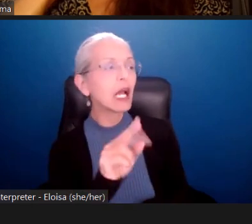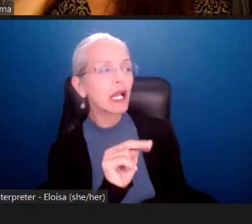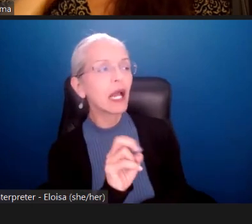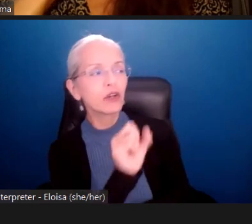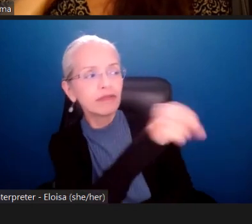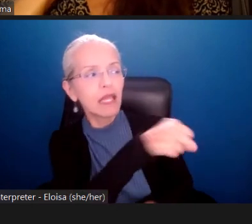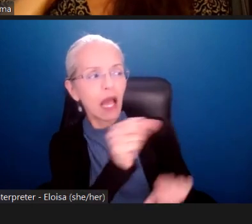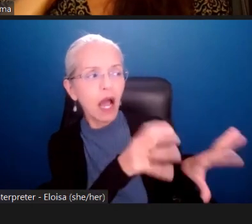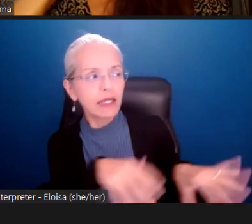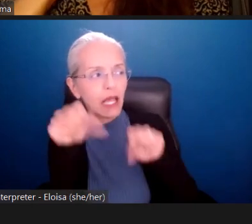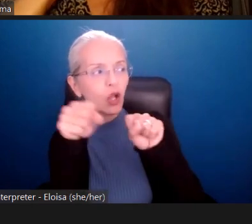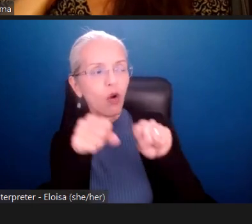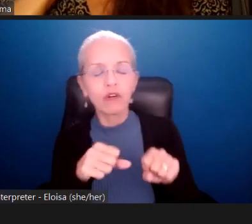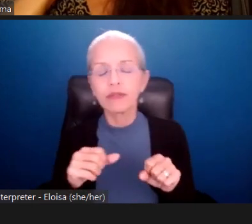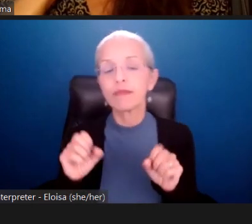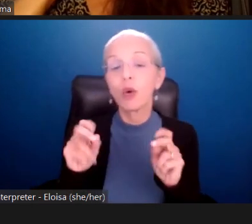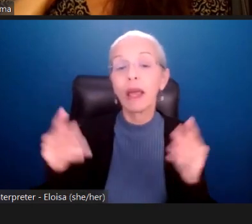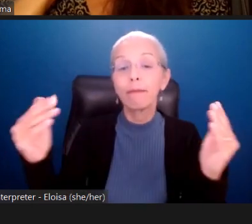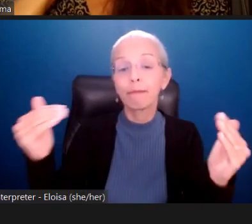Okay.